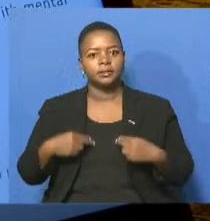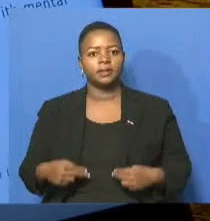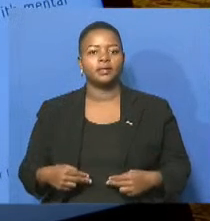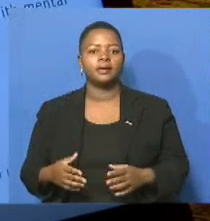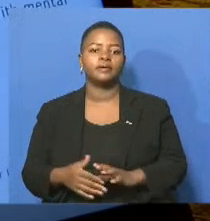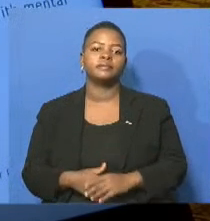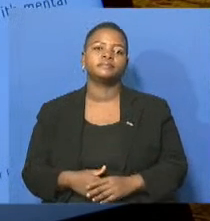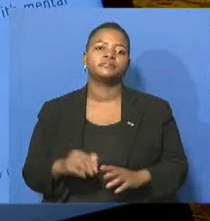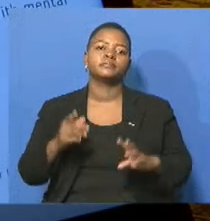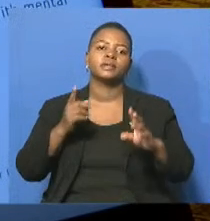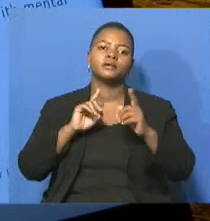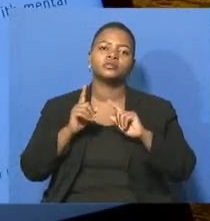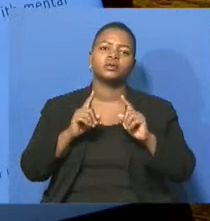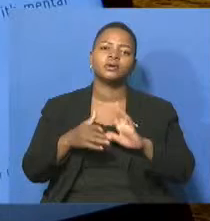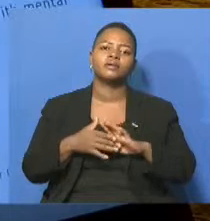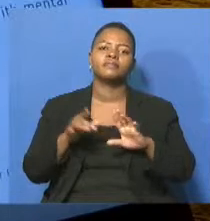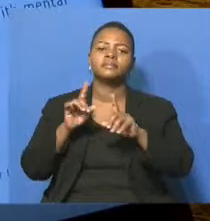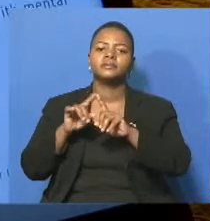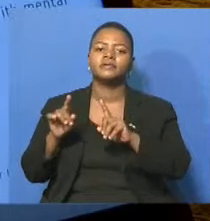schizophrenia,